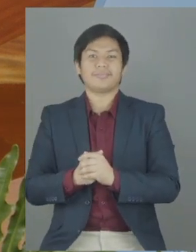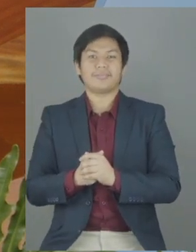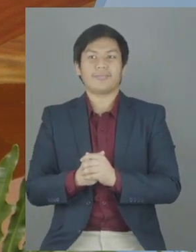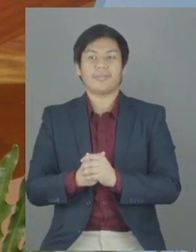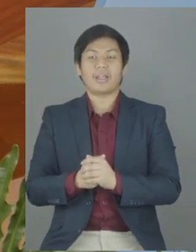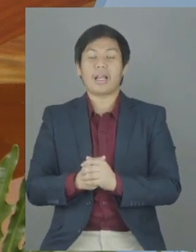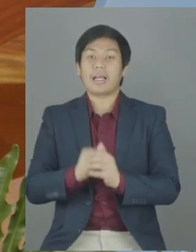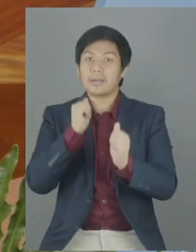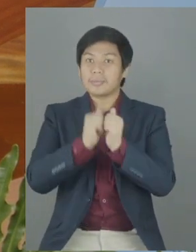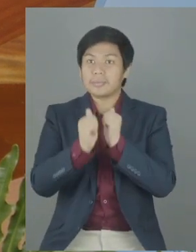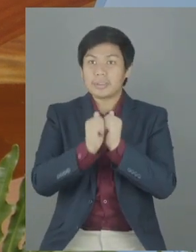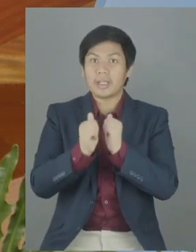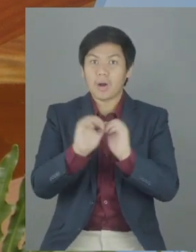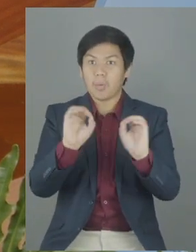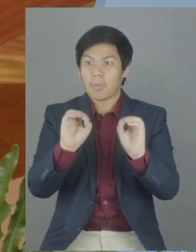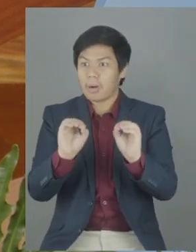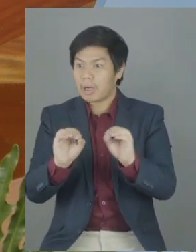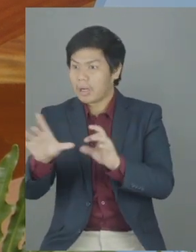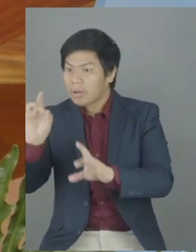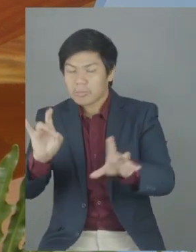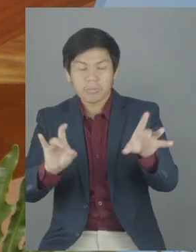This means there must be no discrimination.